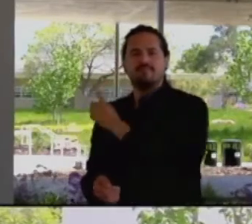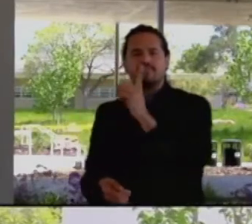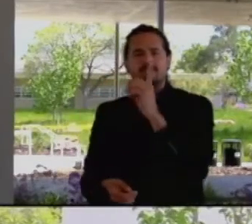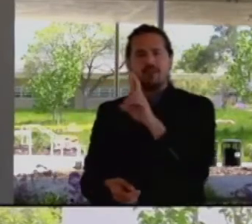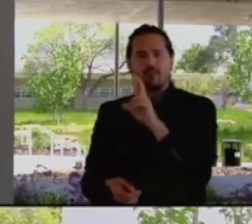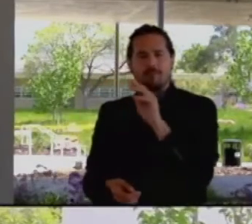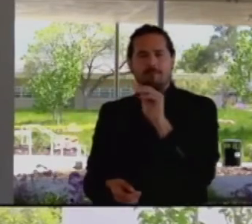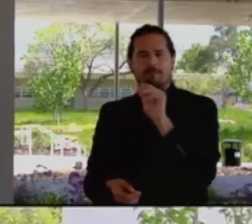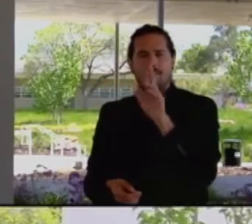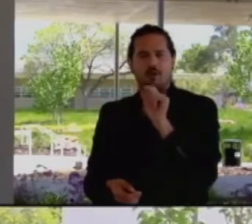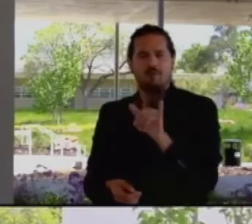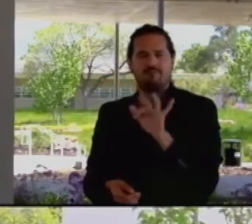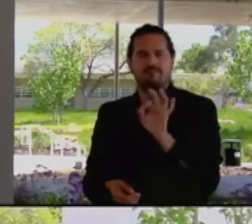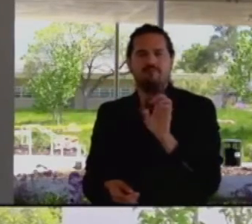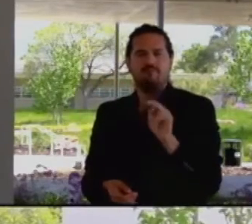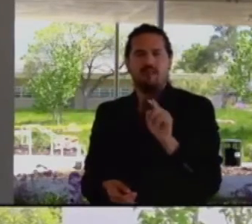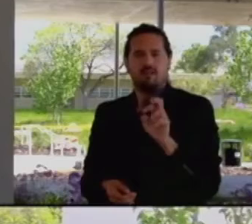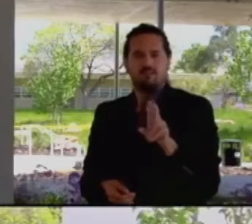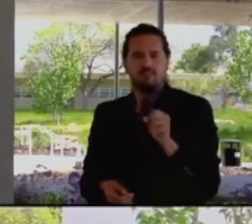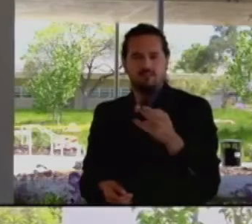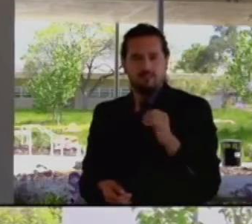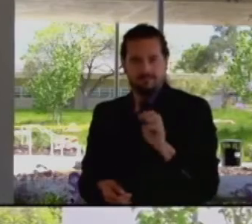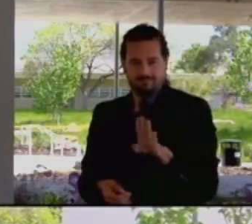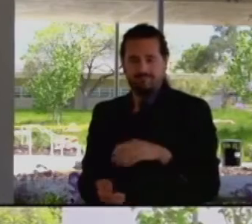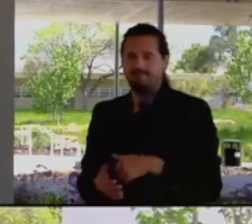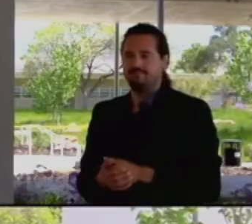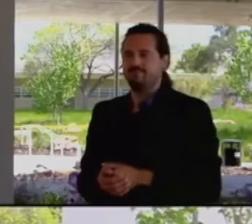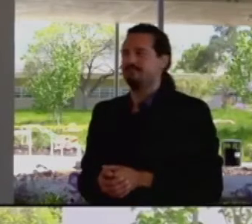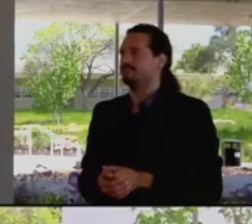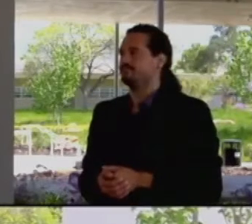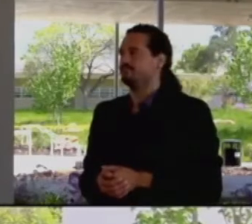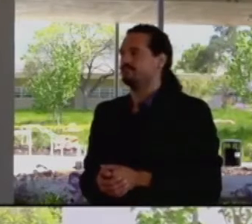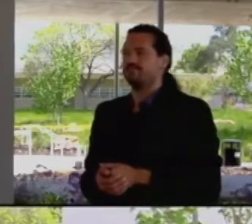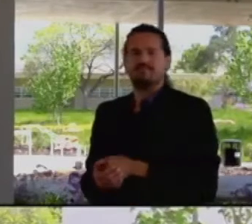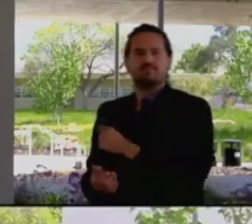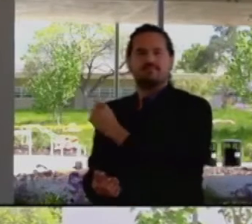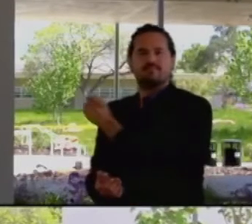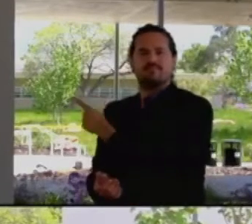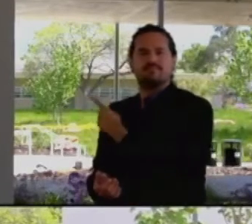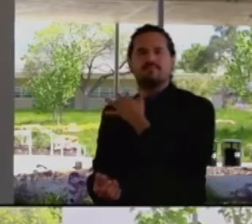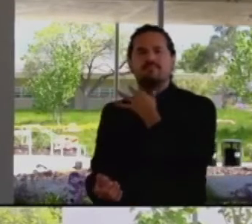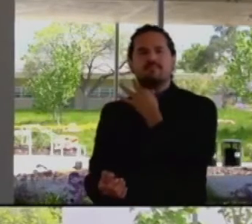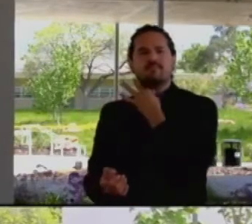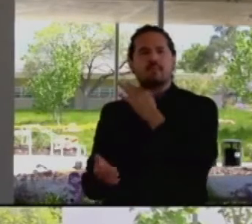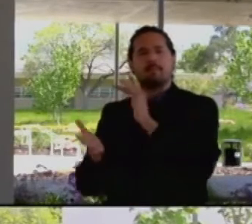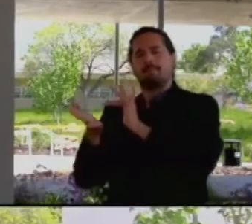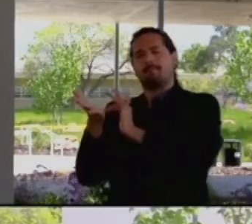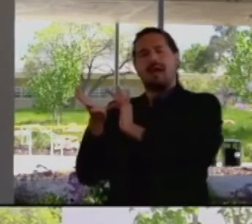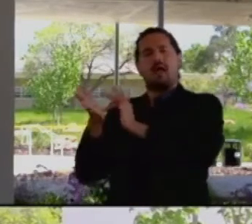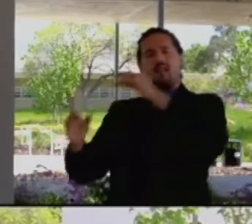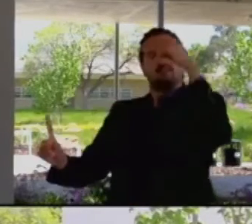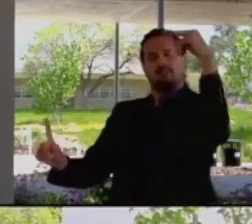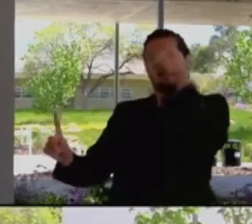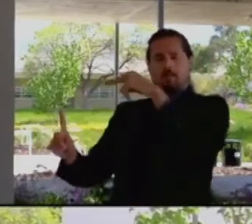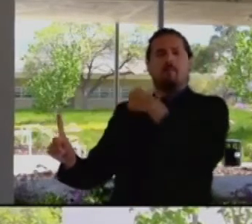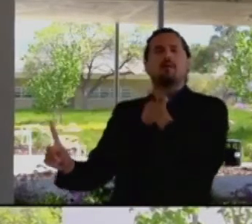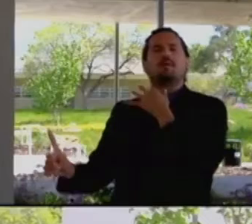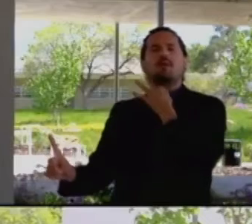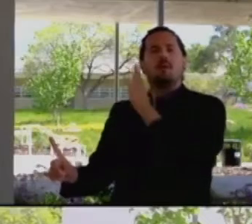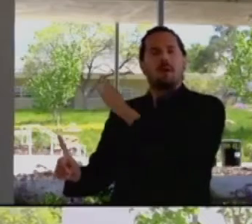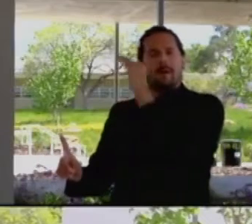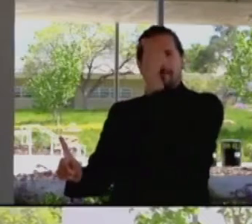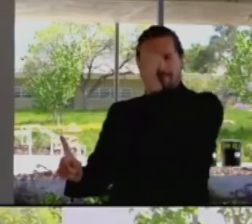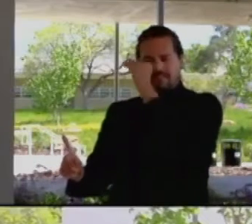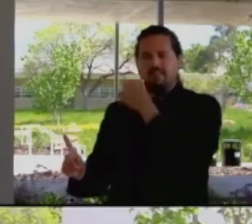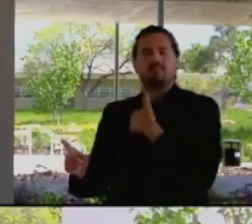Doctor, can you just touch, like, from a medical standpoint, it seems like I've had a few conversations with people, mostly younger, early 20s or